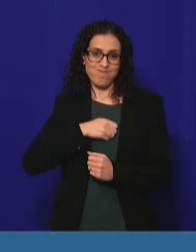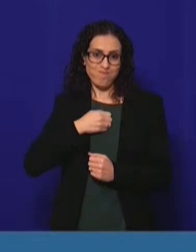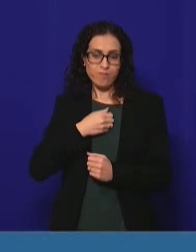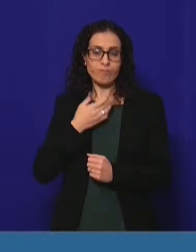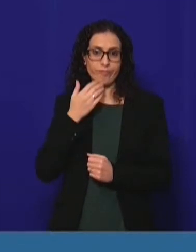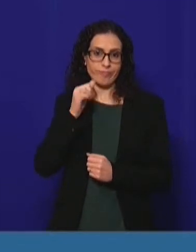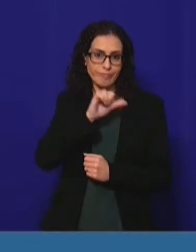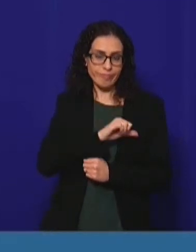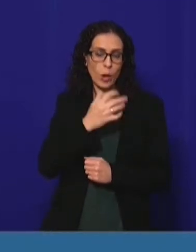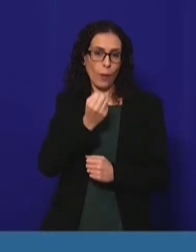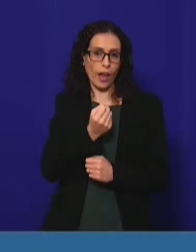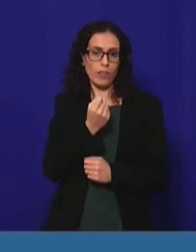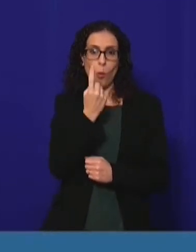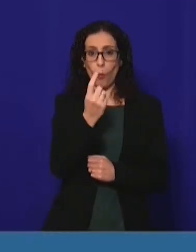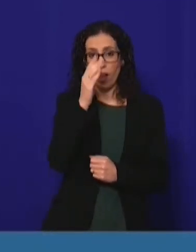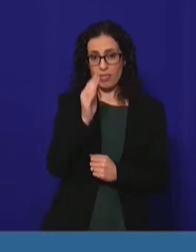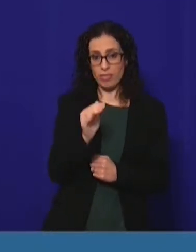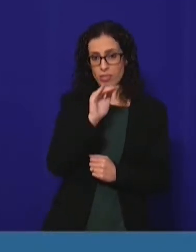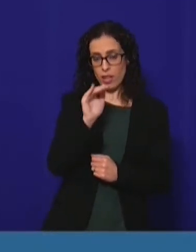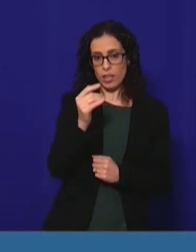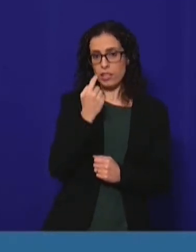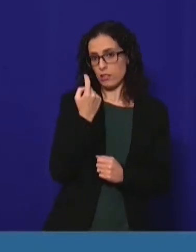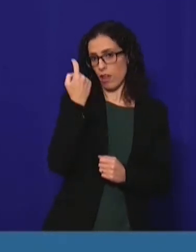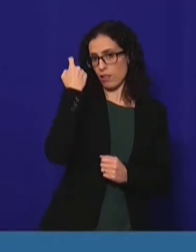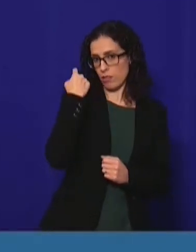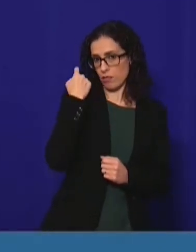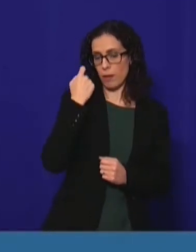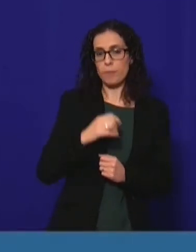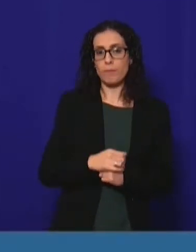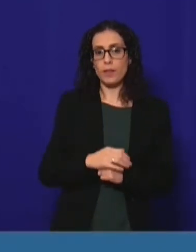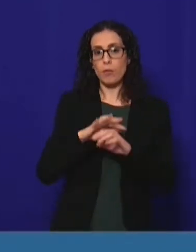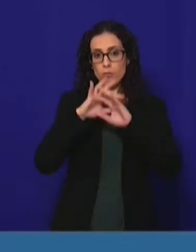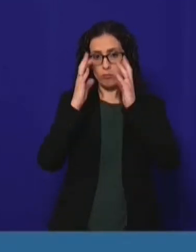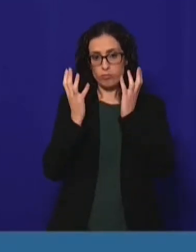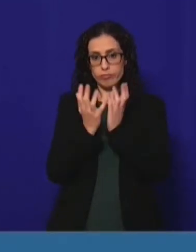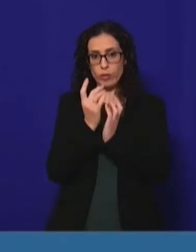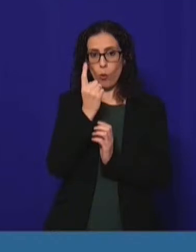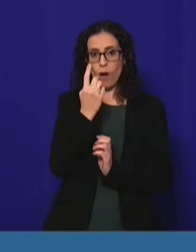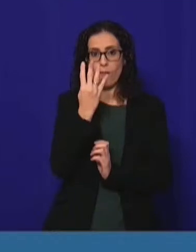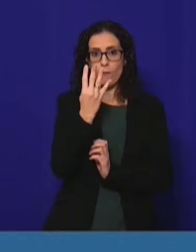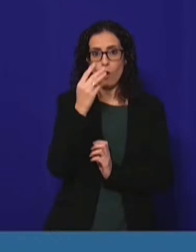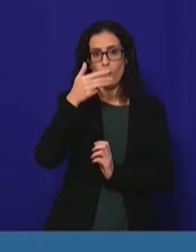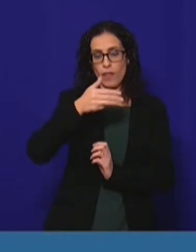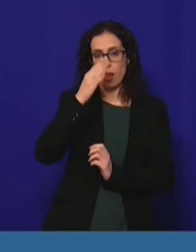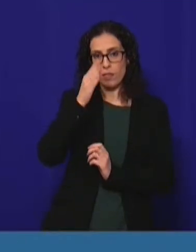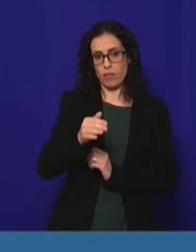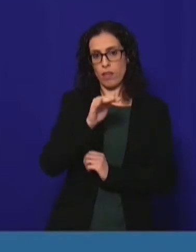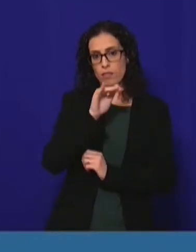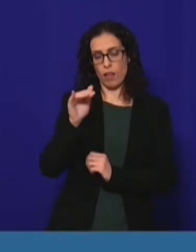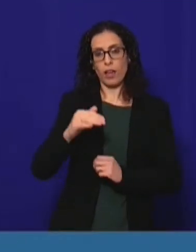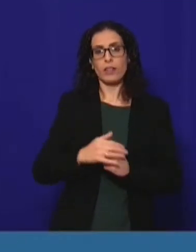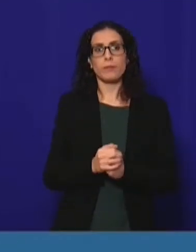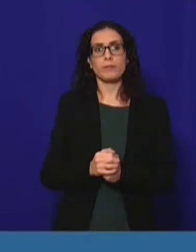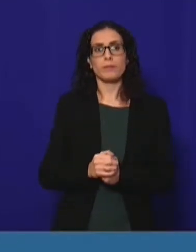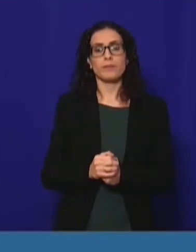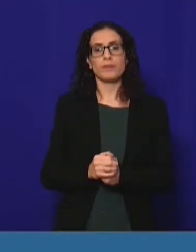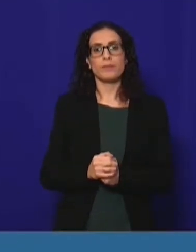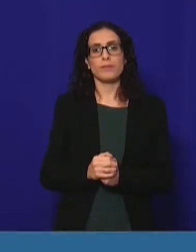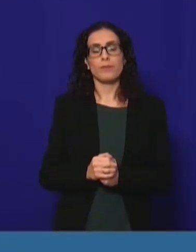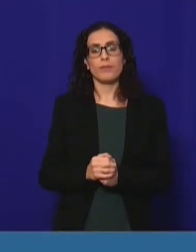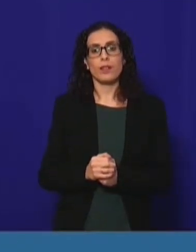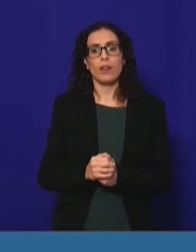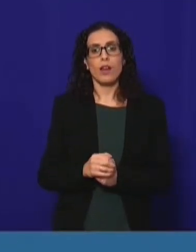death yesterday, and so the total number of deaths is 149. We also